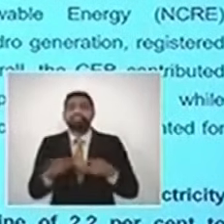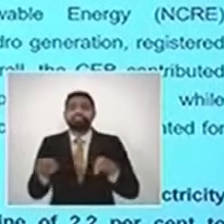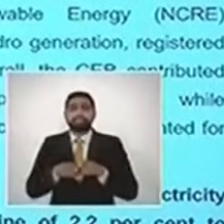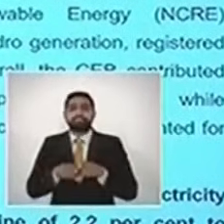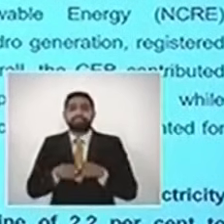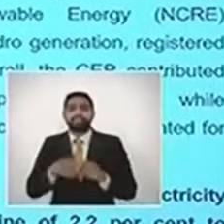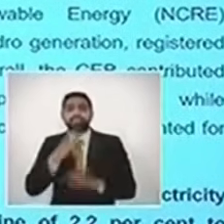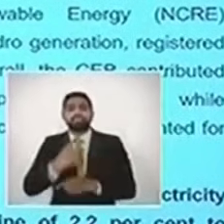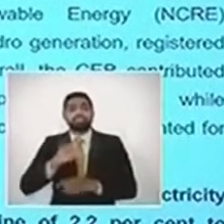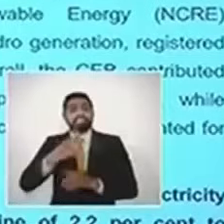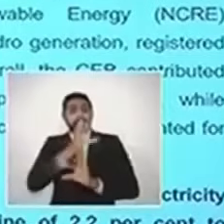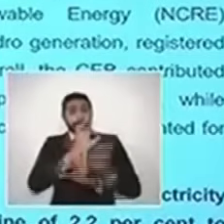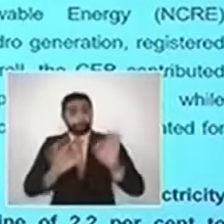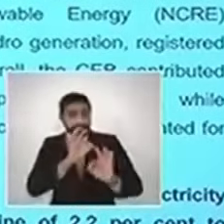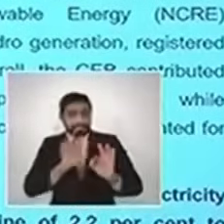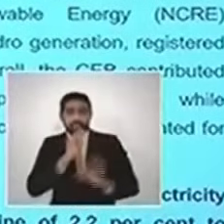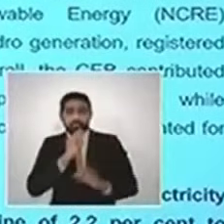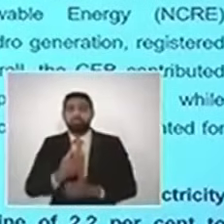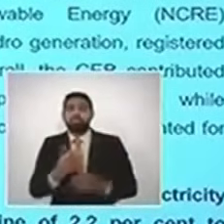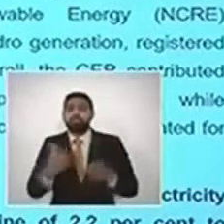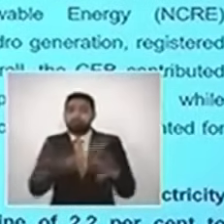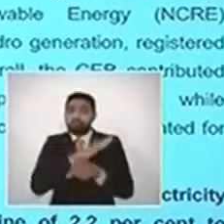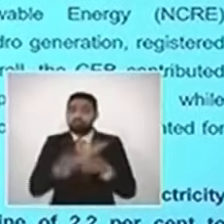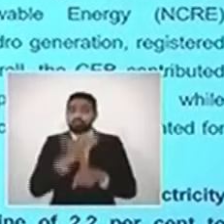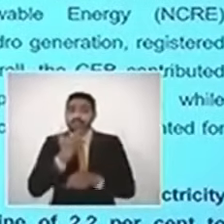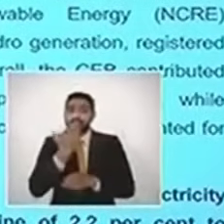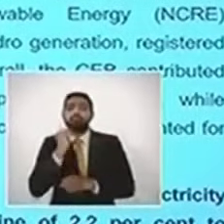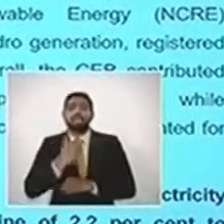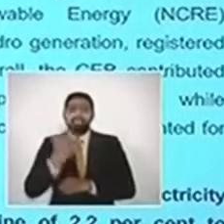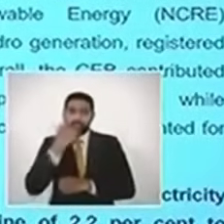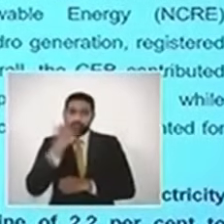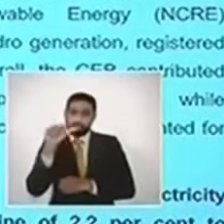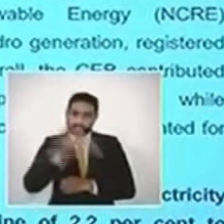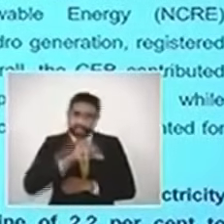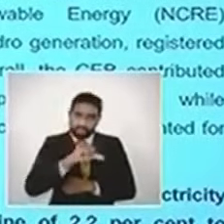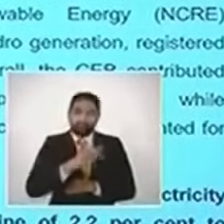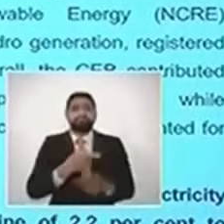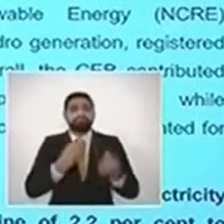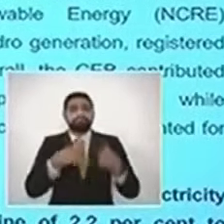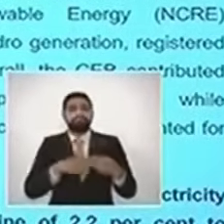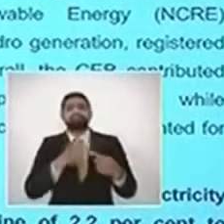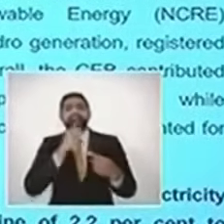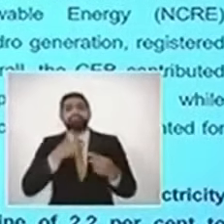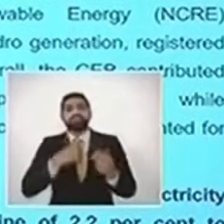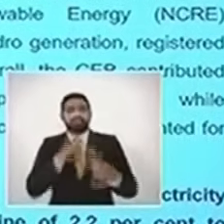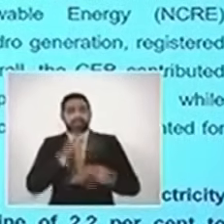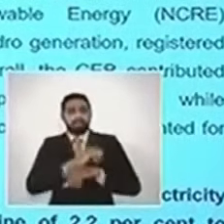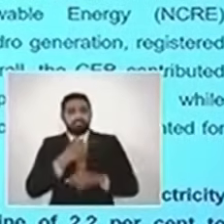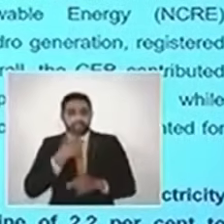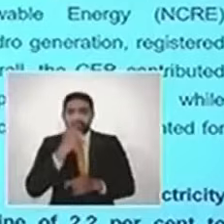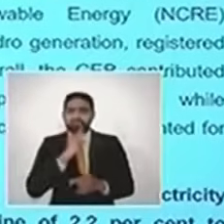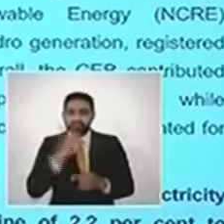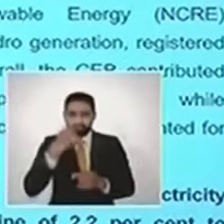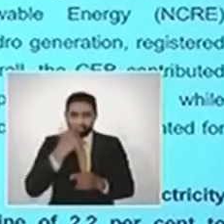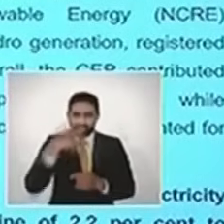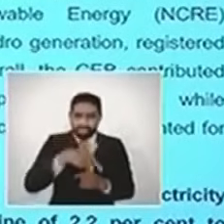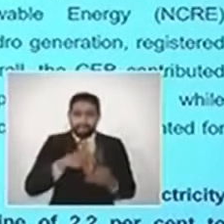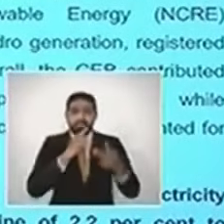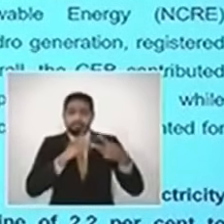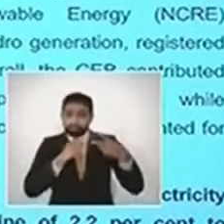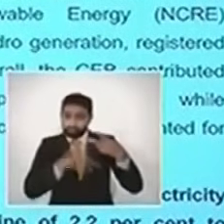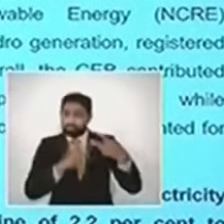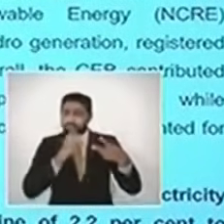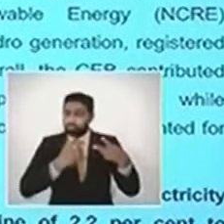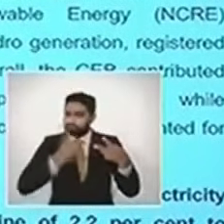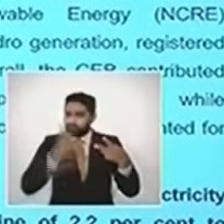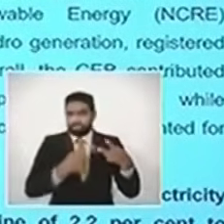basis. That is kerosene oil, jet fuel and furnace oil. All these three have to be imported if the oil refinery is closed